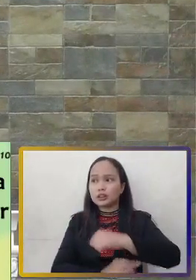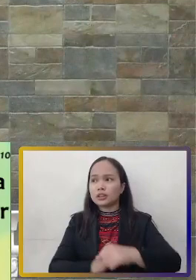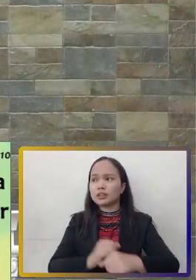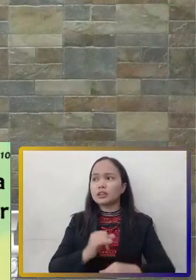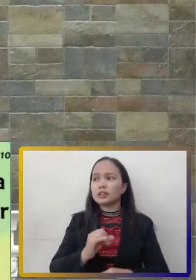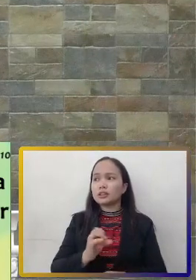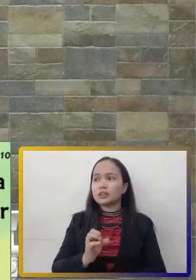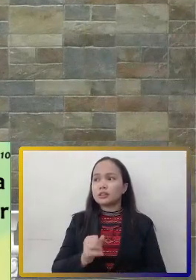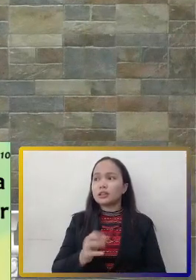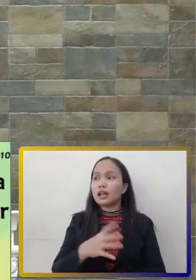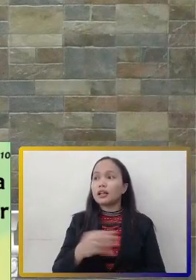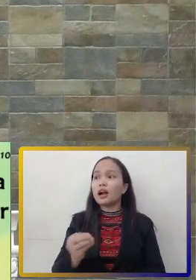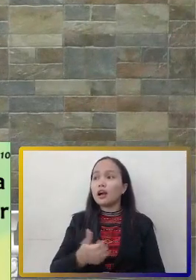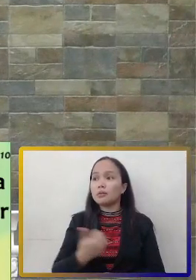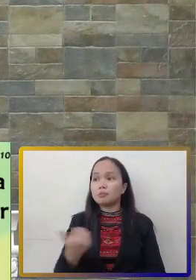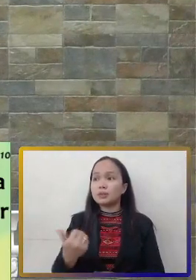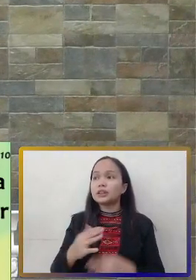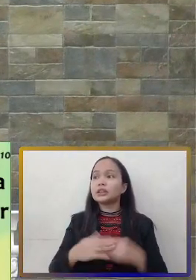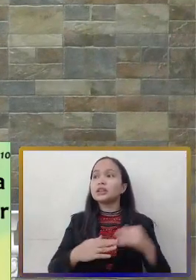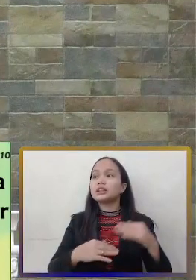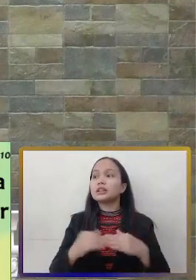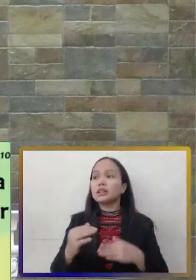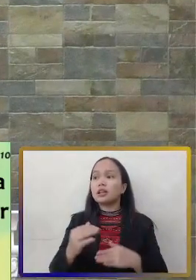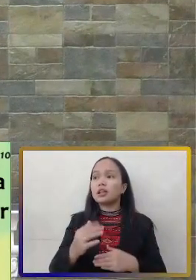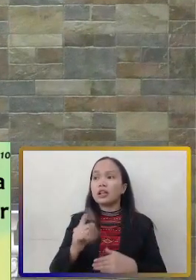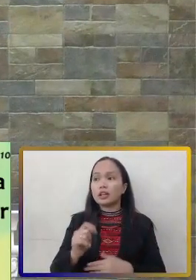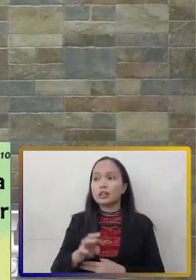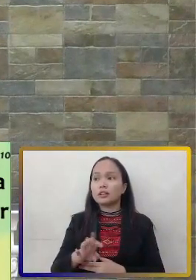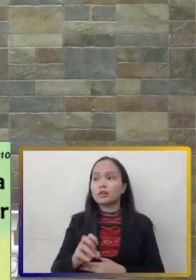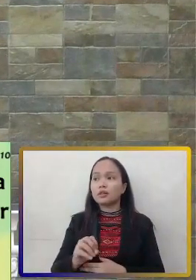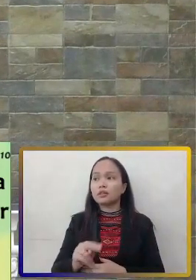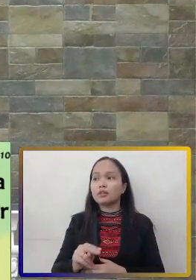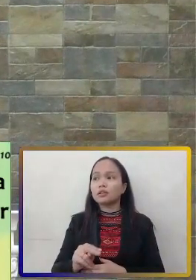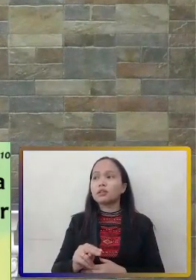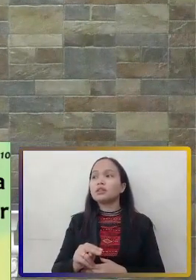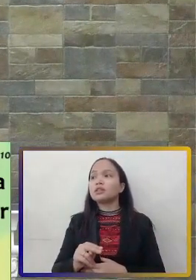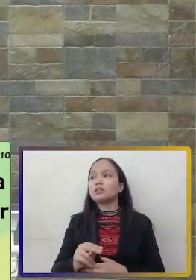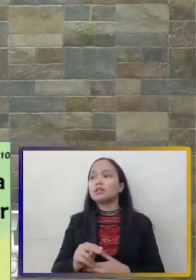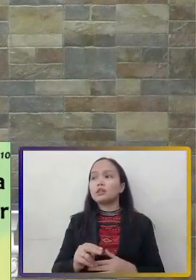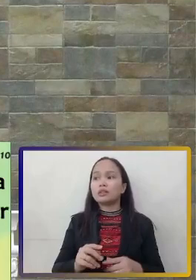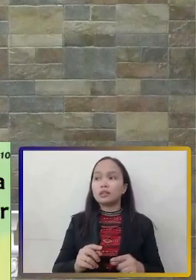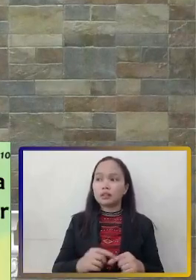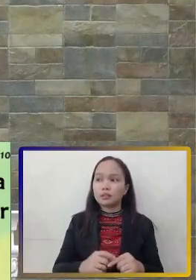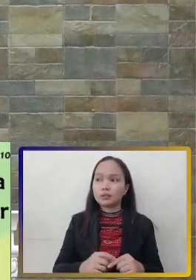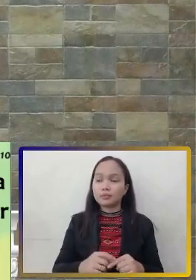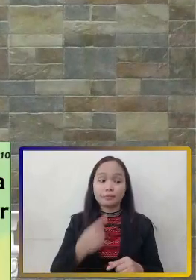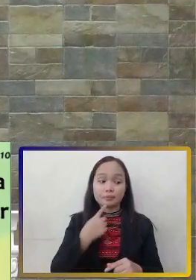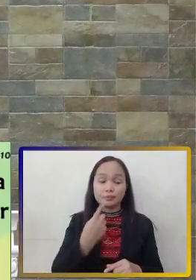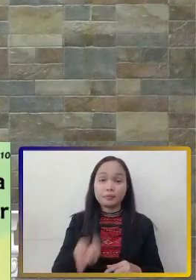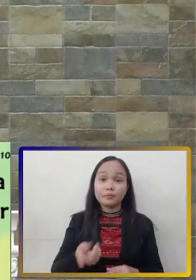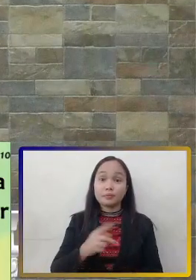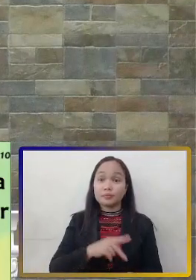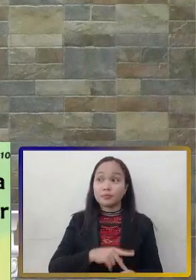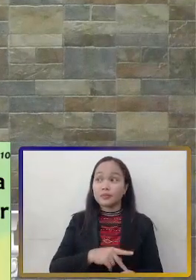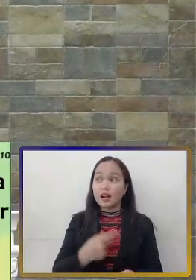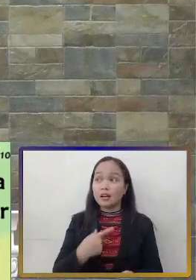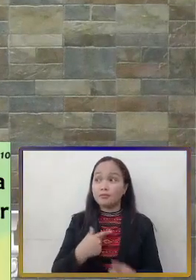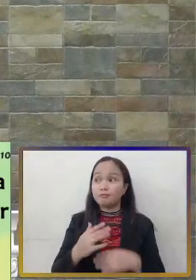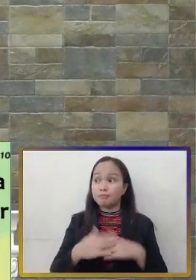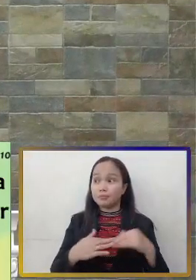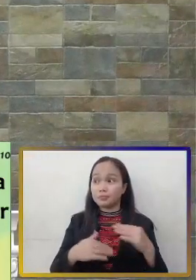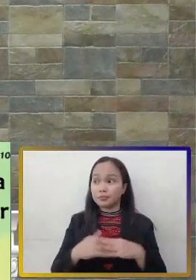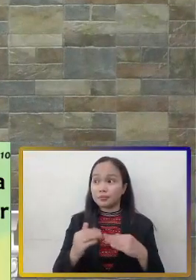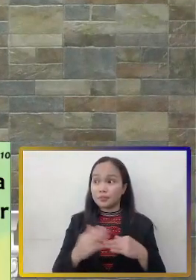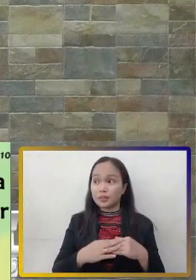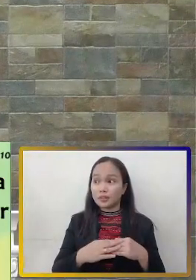a foundation and another buildeth thereon, all right? Sabi ni Paul, merong nagbibuild na doon or